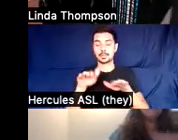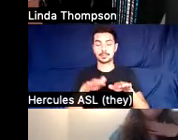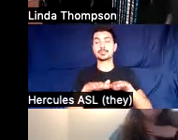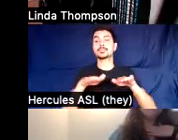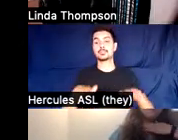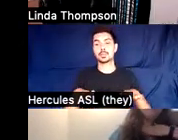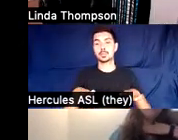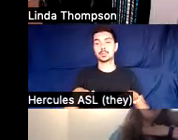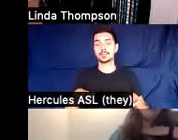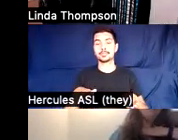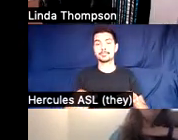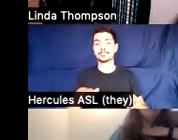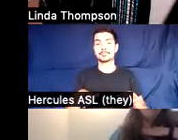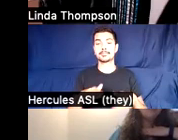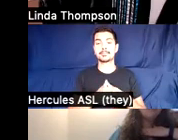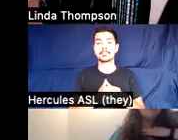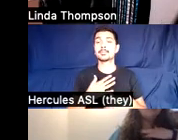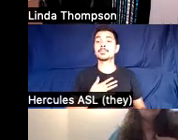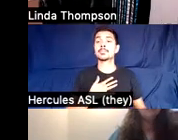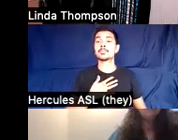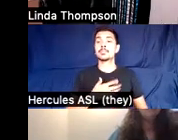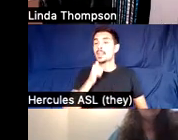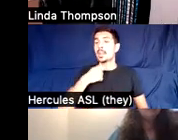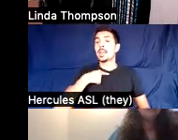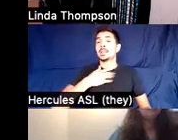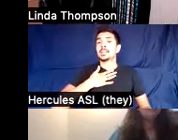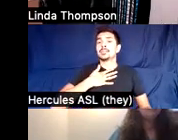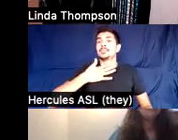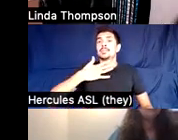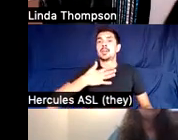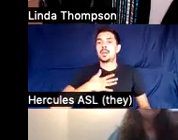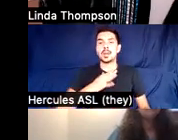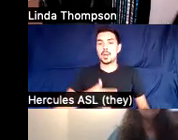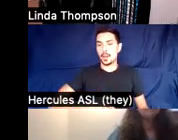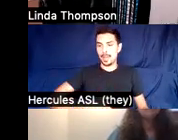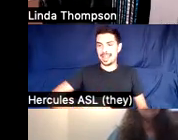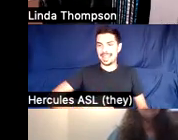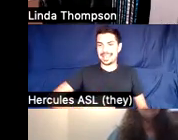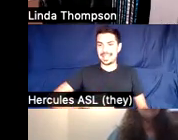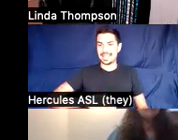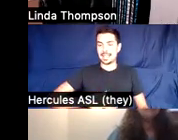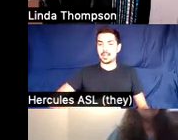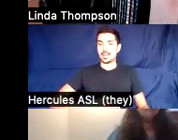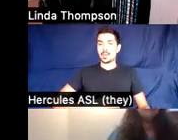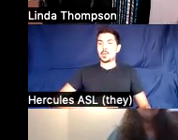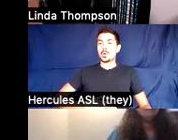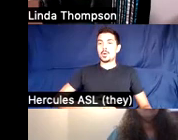a breath, but like not from high up in your chest. Take it from down by your belly button.